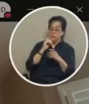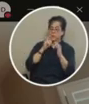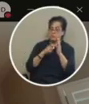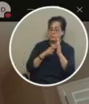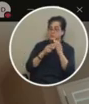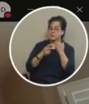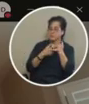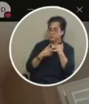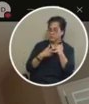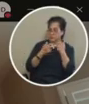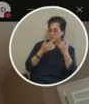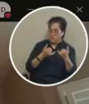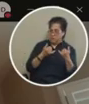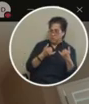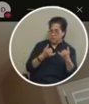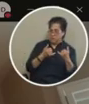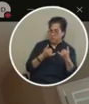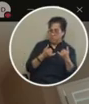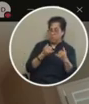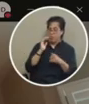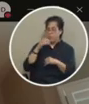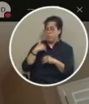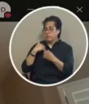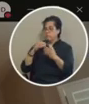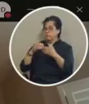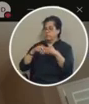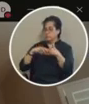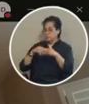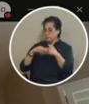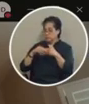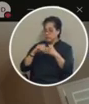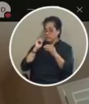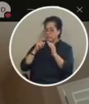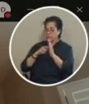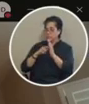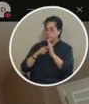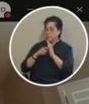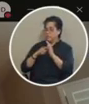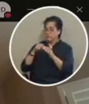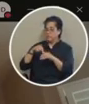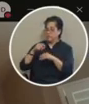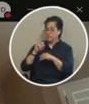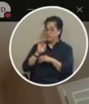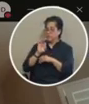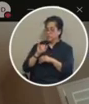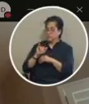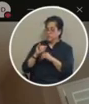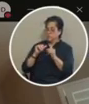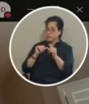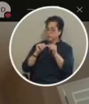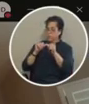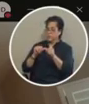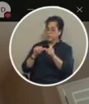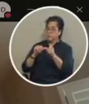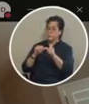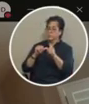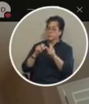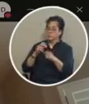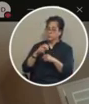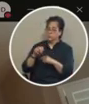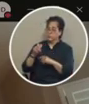now. However, we want to have the flexibility to continue to identify savings throughout the rest of this fiscal year and continue to make those transfers as we identify